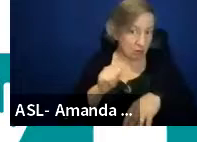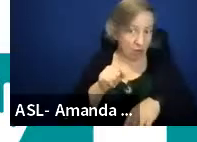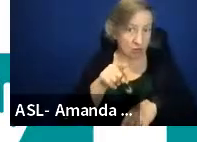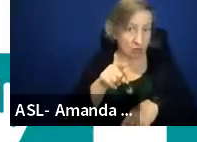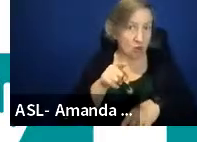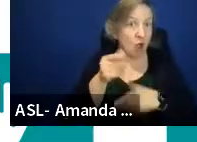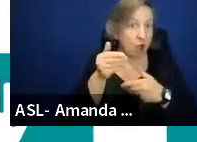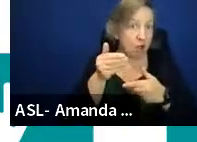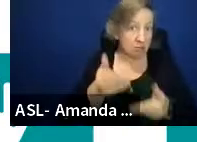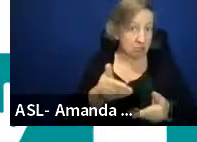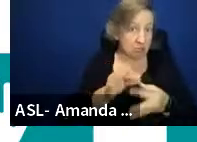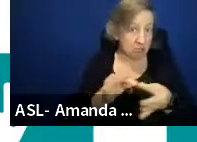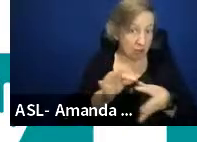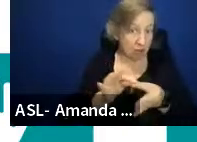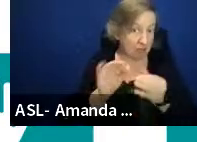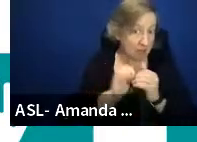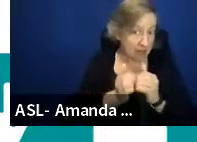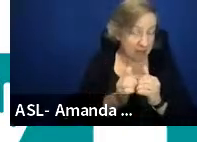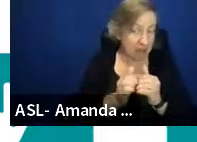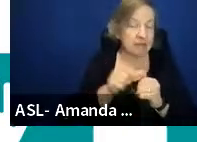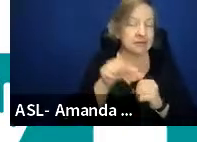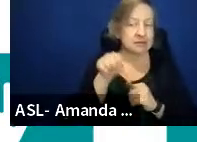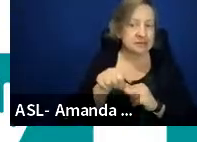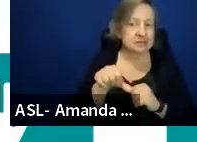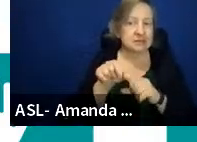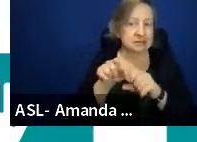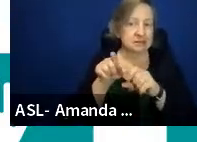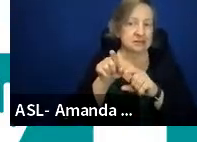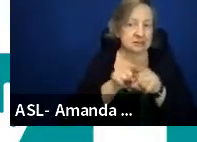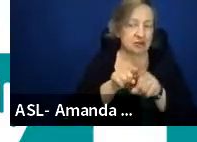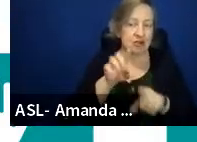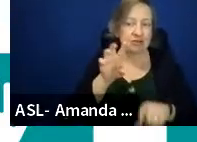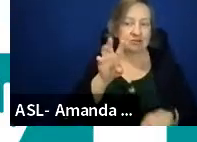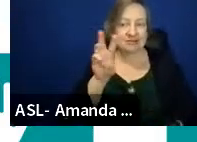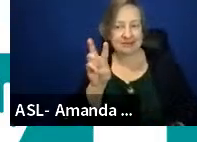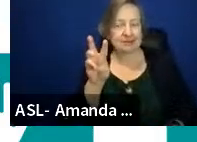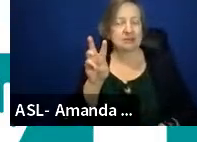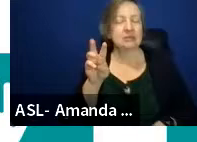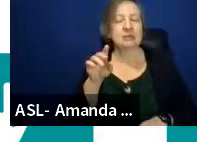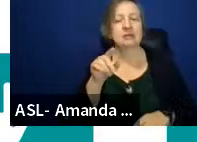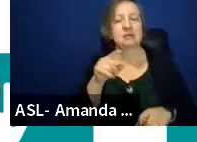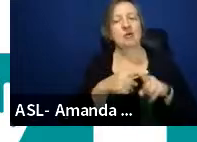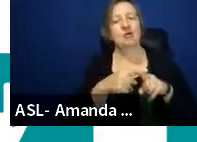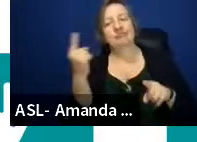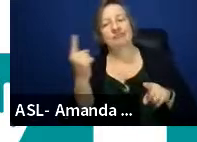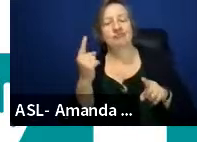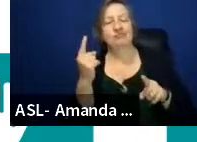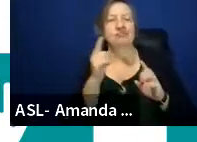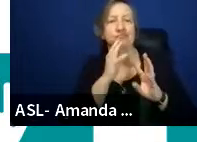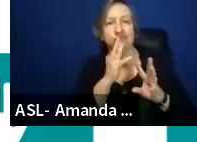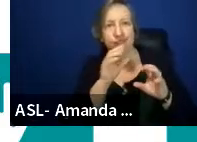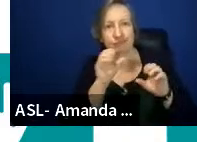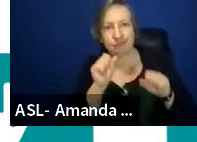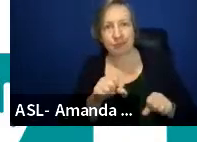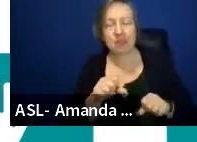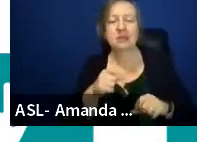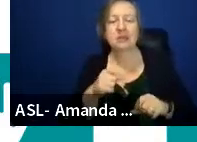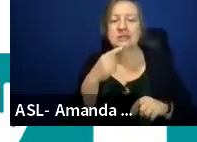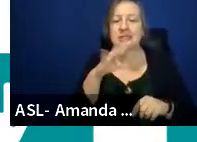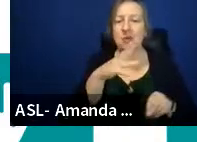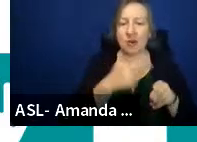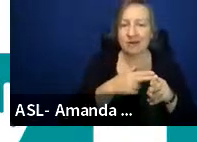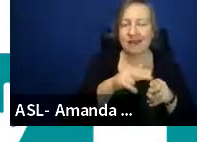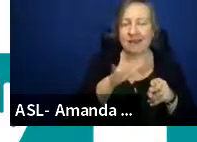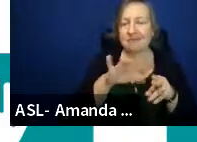comment. You'll also want to remember to dial *6 to unmute yourself. Please provide your name and affiliation. We'll